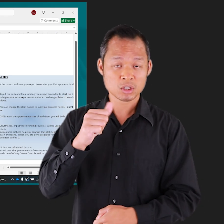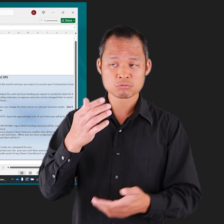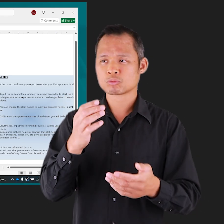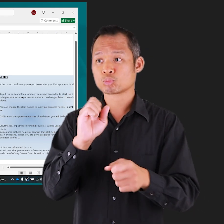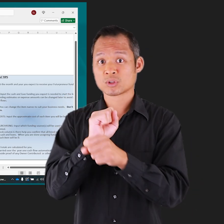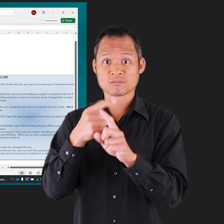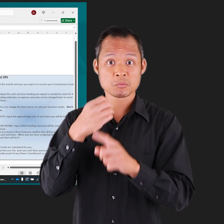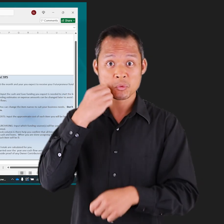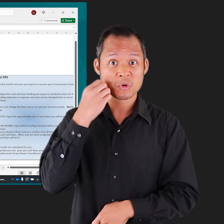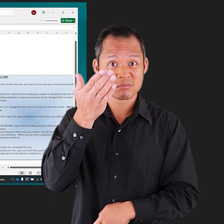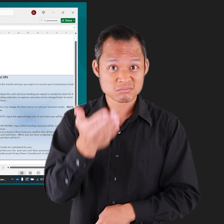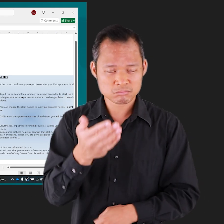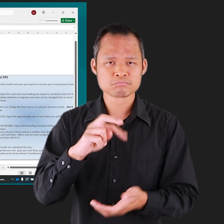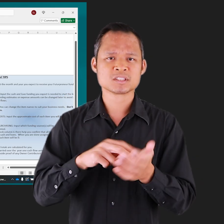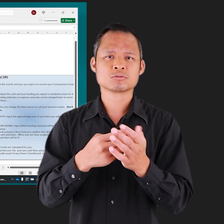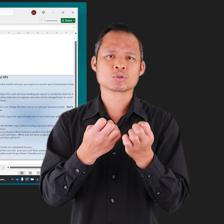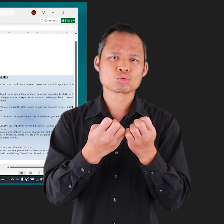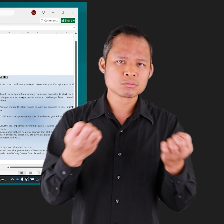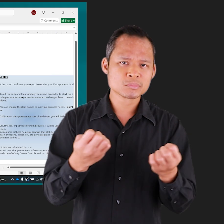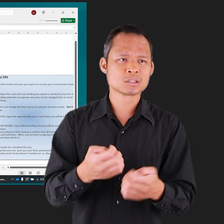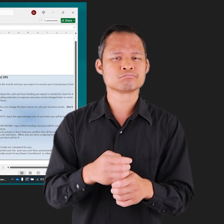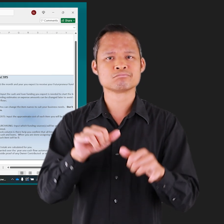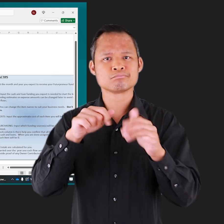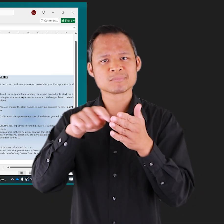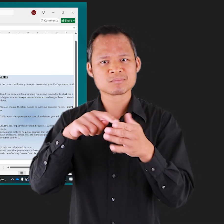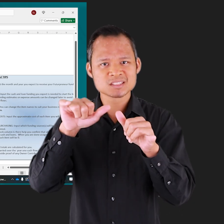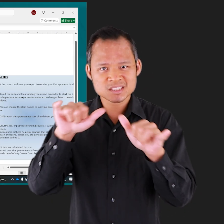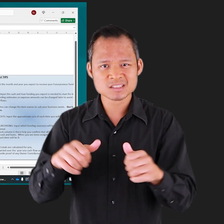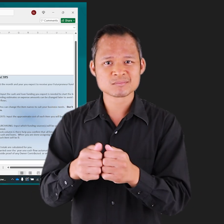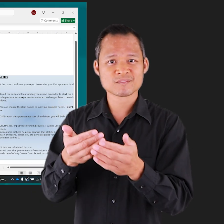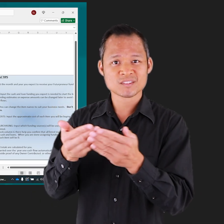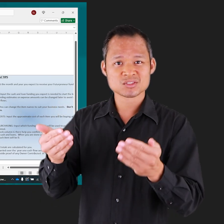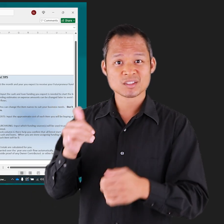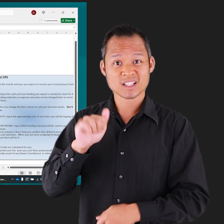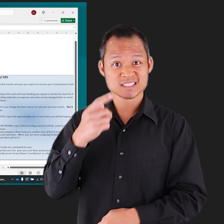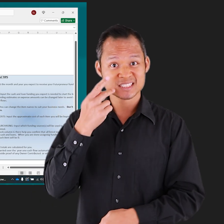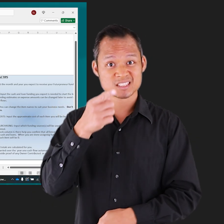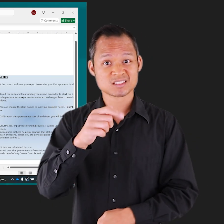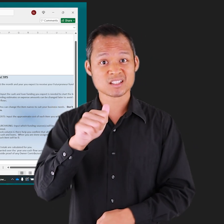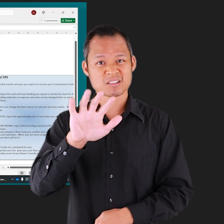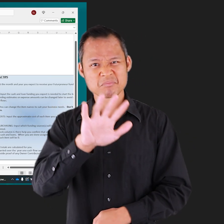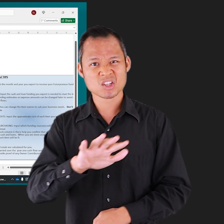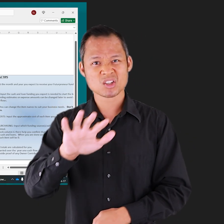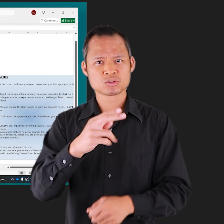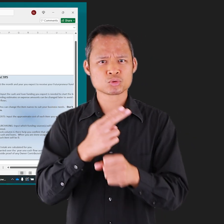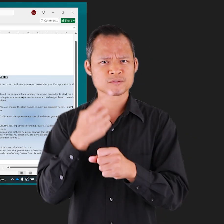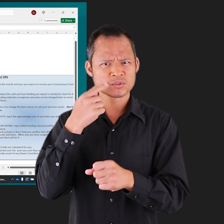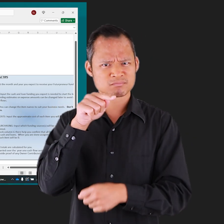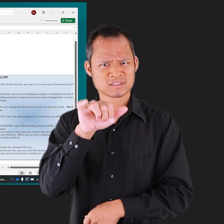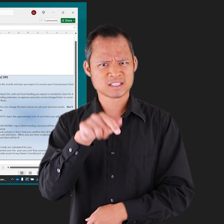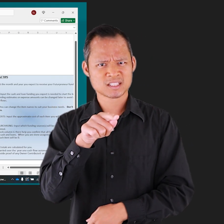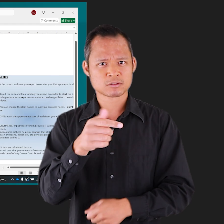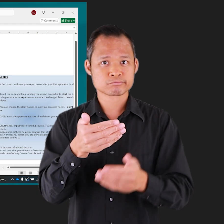but not if you work from home. They're using the money for equipment, for a POS system and inventory. As you can see, there are